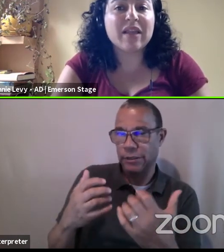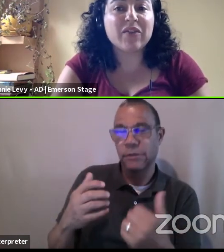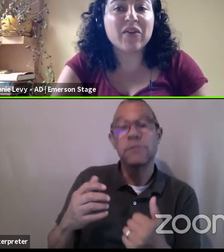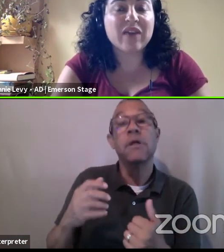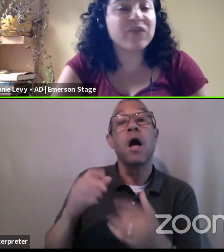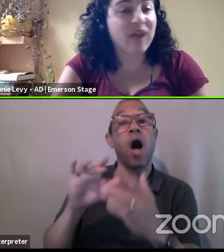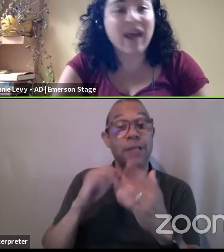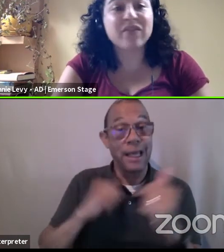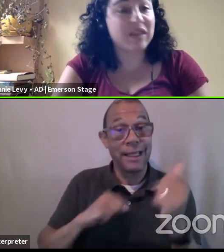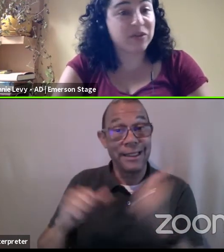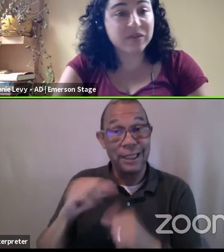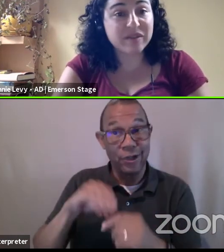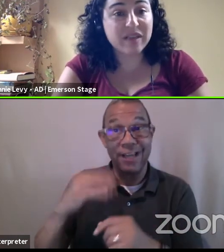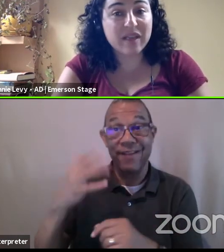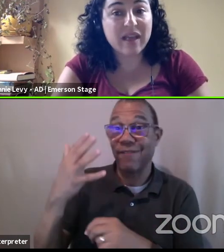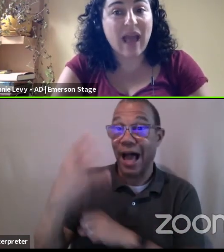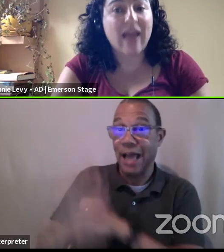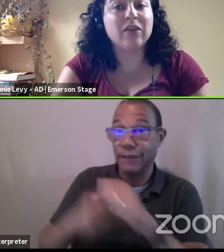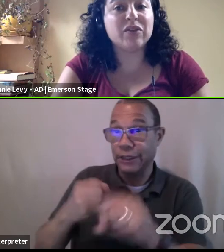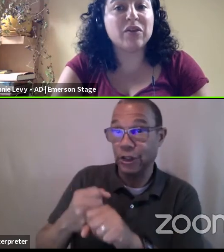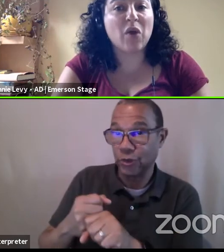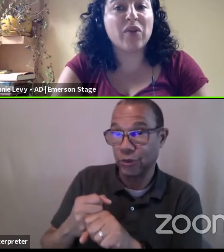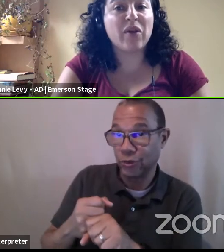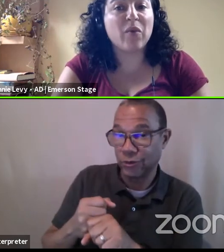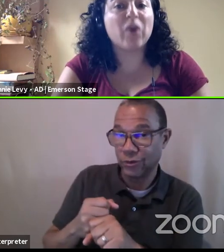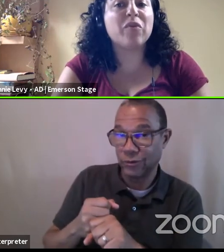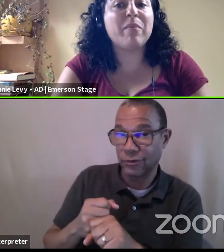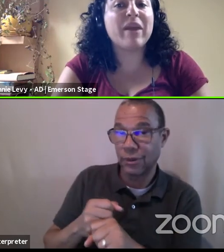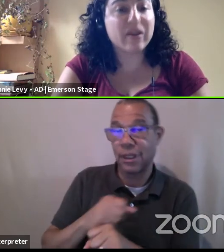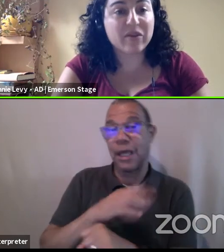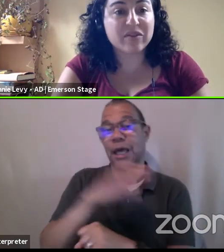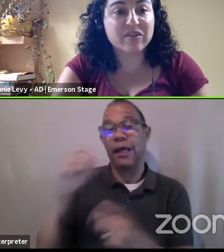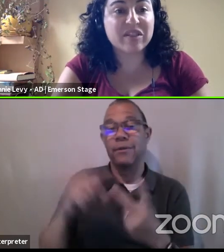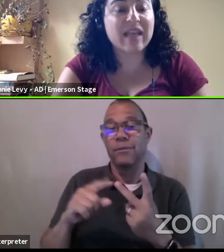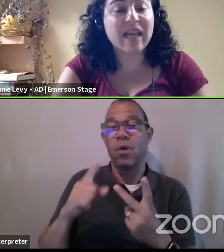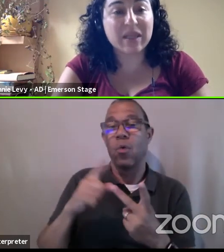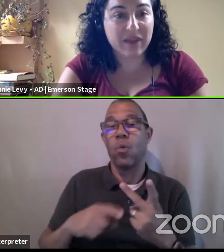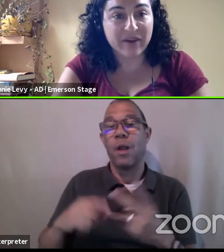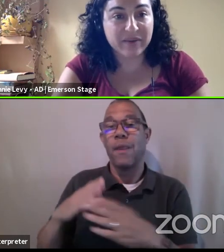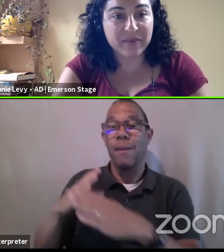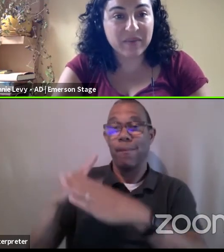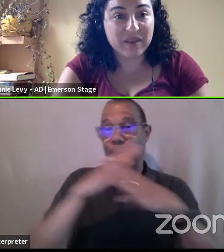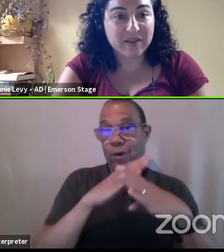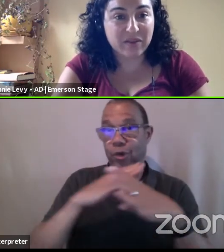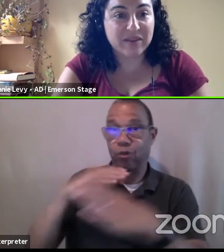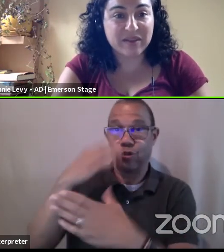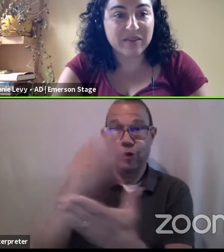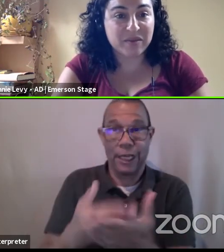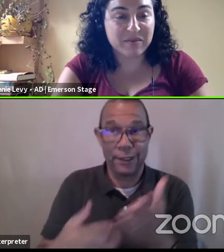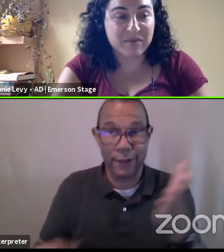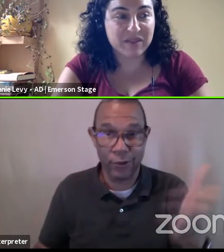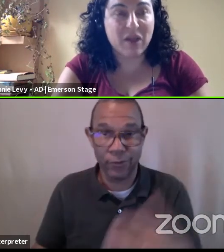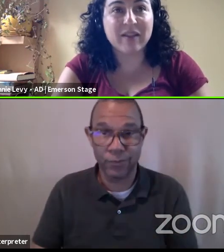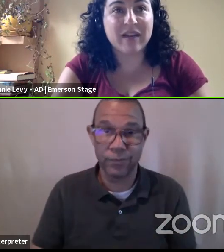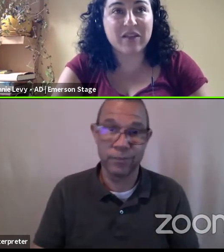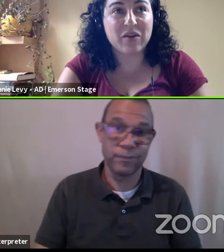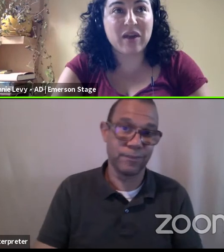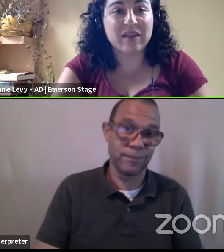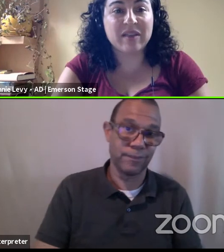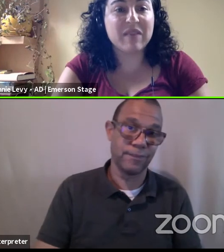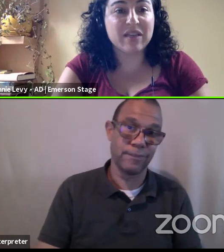online theater in five years and are there, what are the barriers to getting there? So this is, this is